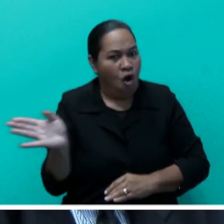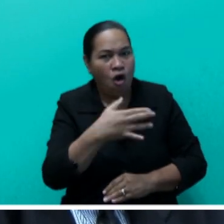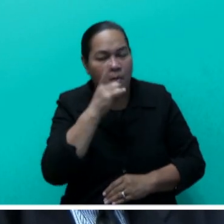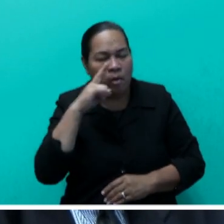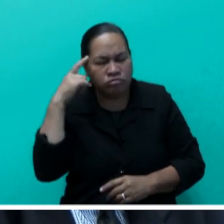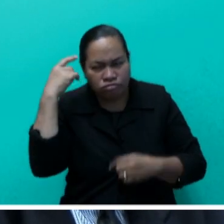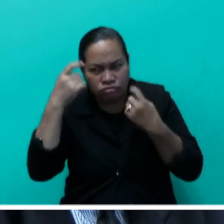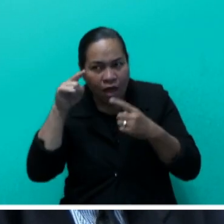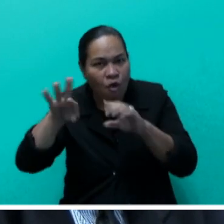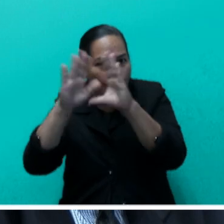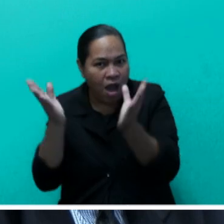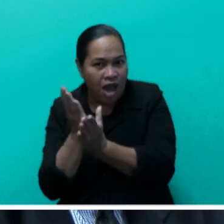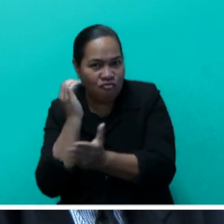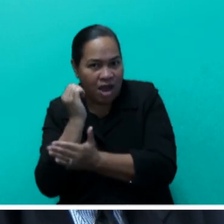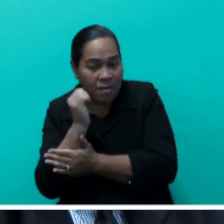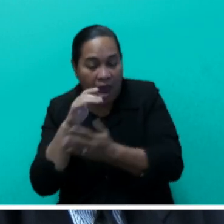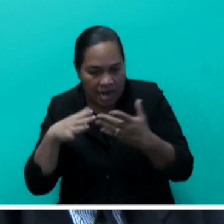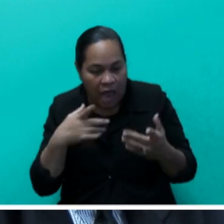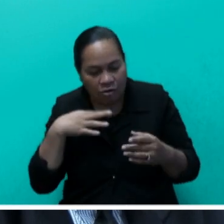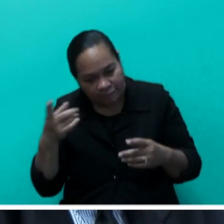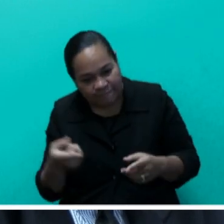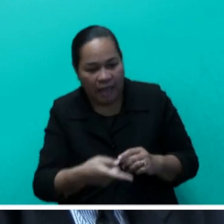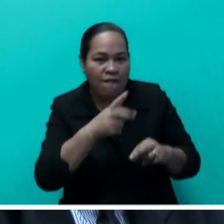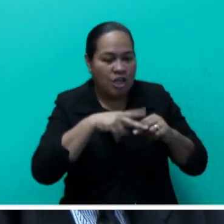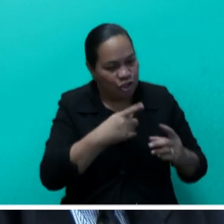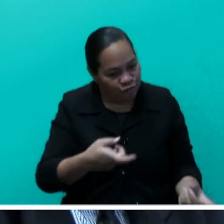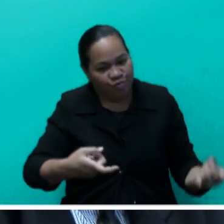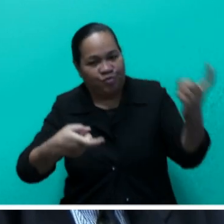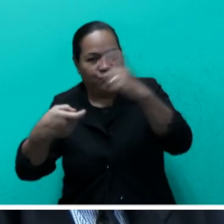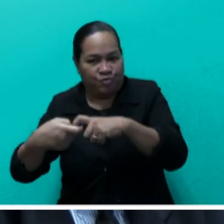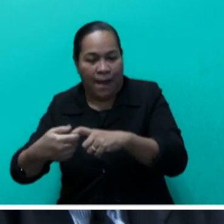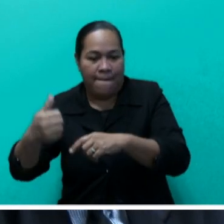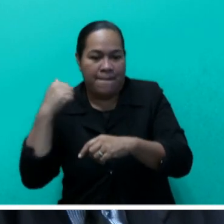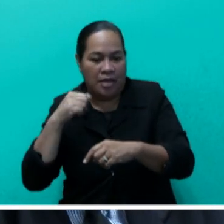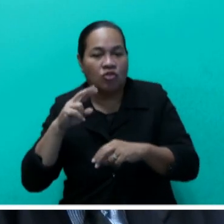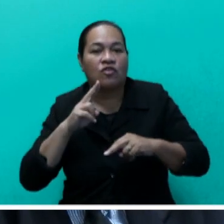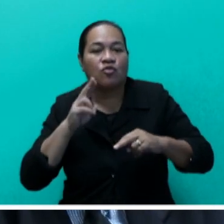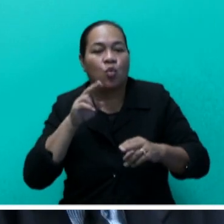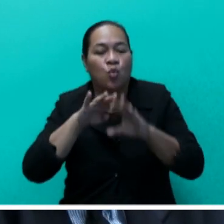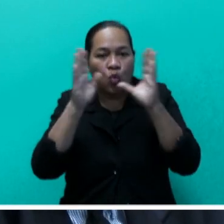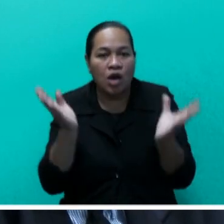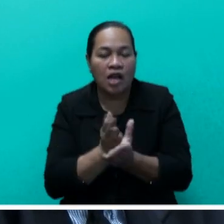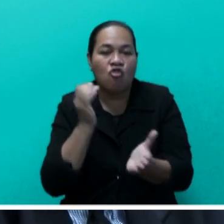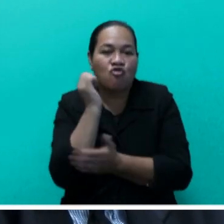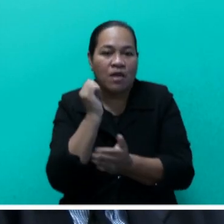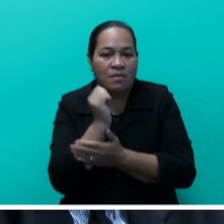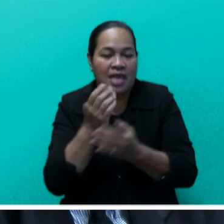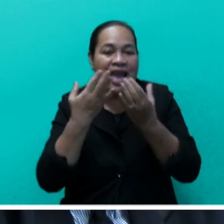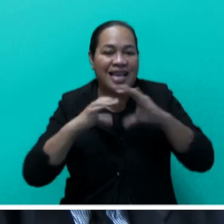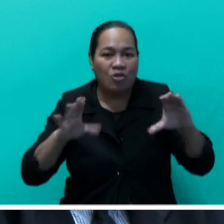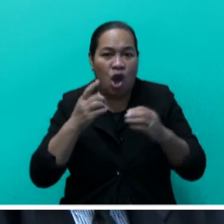World Rugby. We have now readmitted Fiji Rugby to the World Rugby Council, and only last